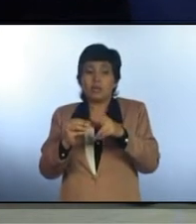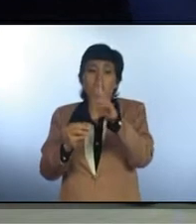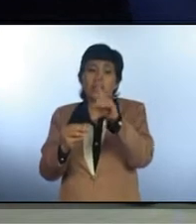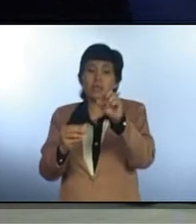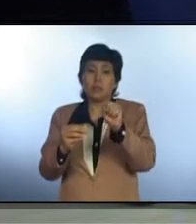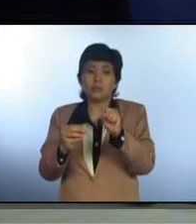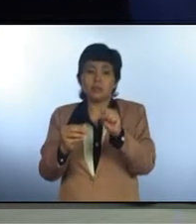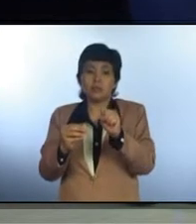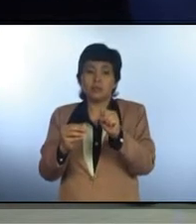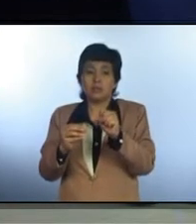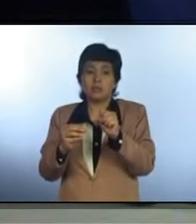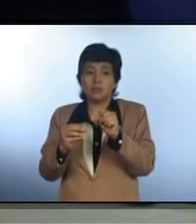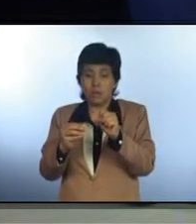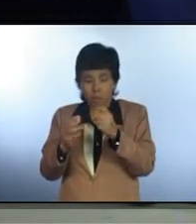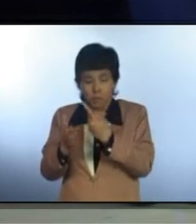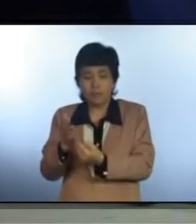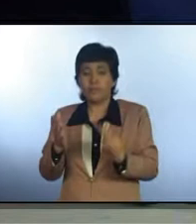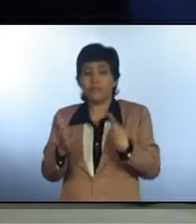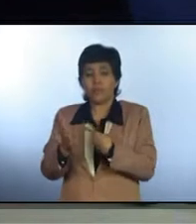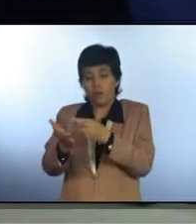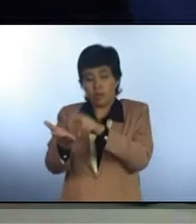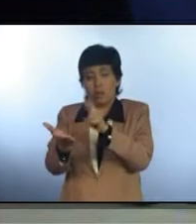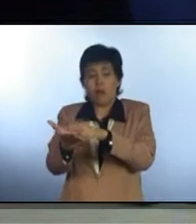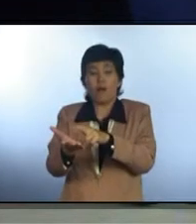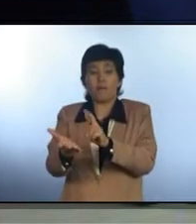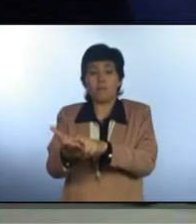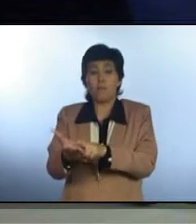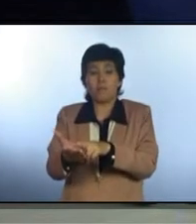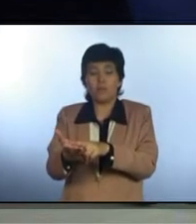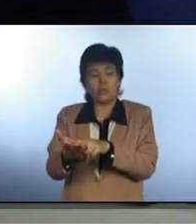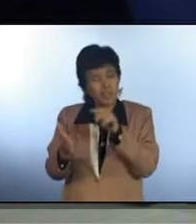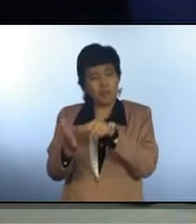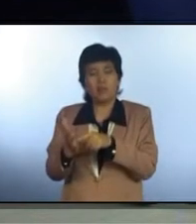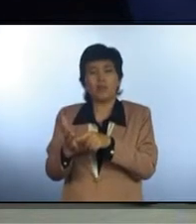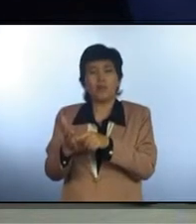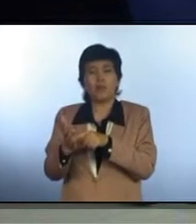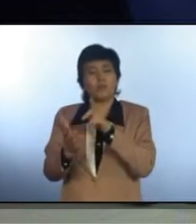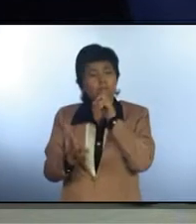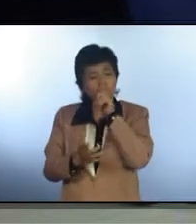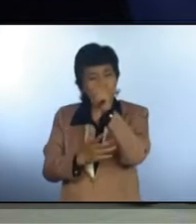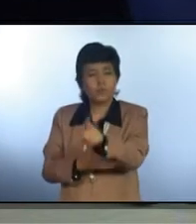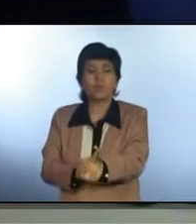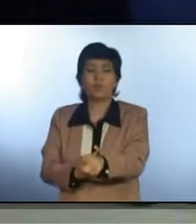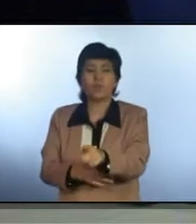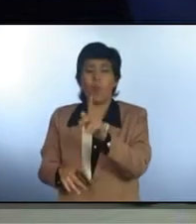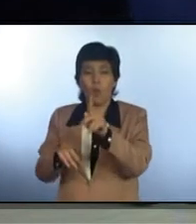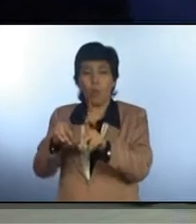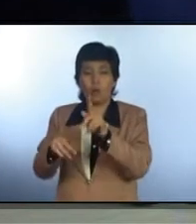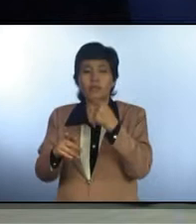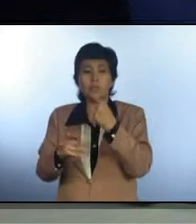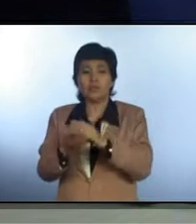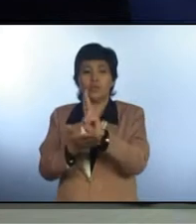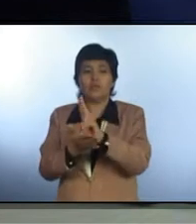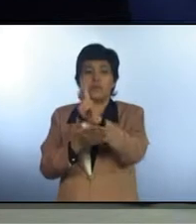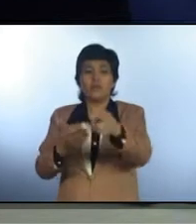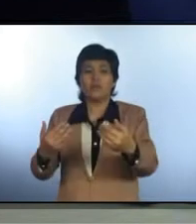cases in what you have reported. This is facts, okay? When someone just reported the